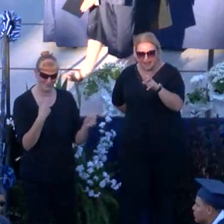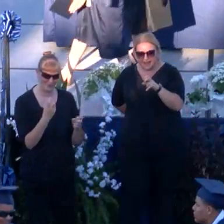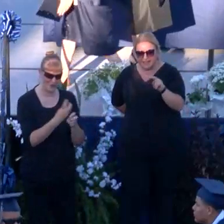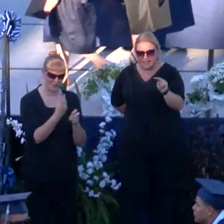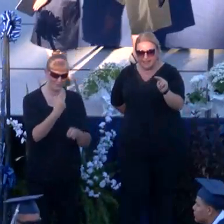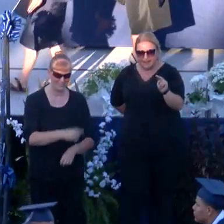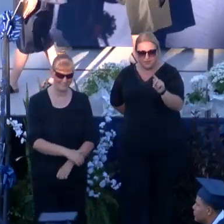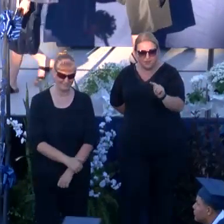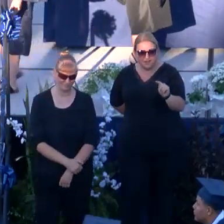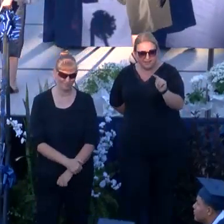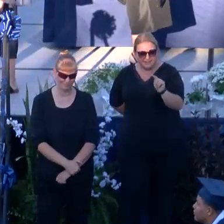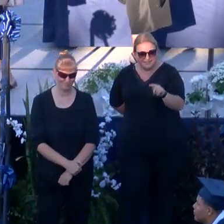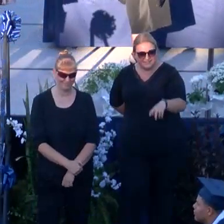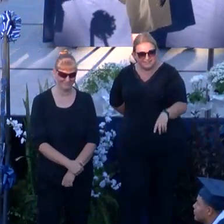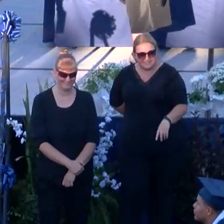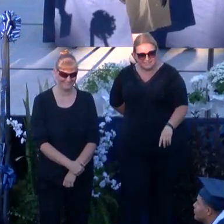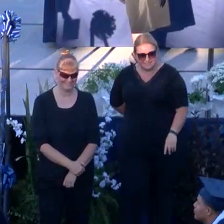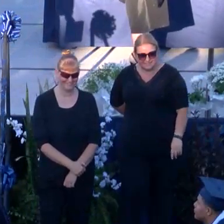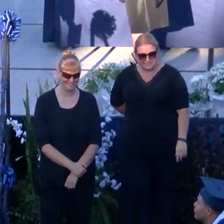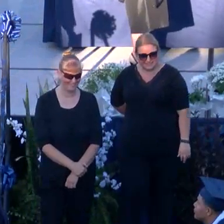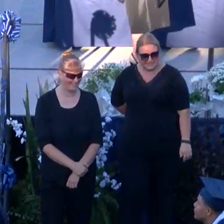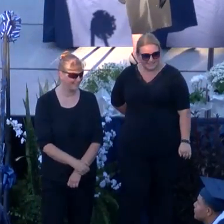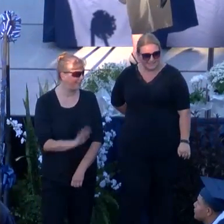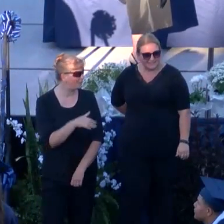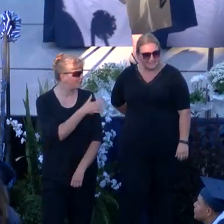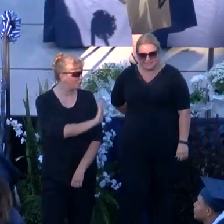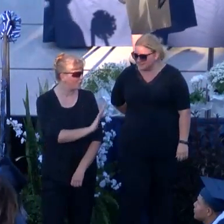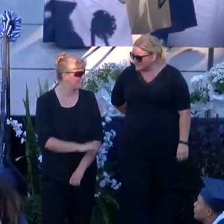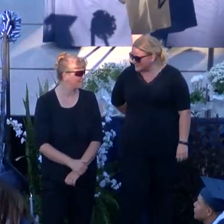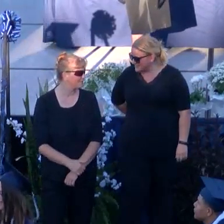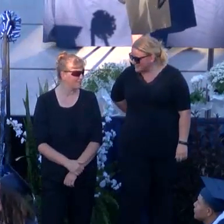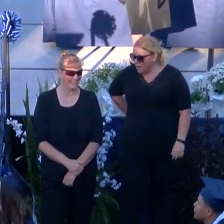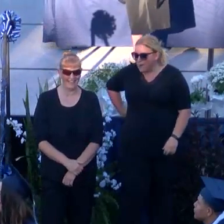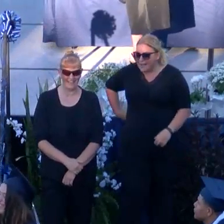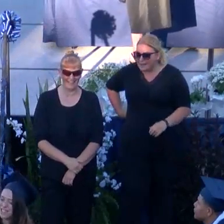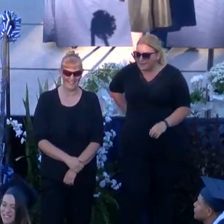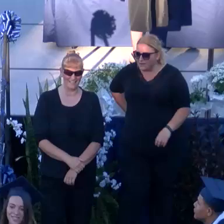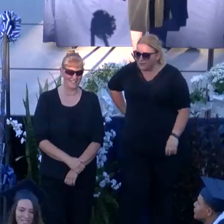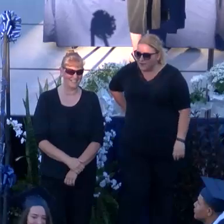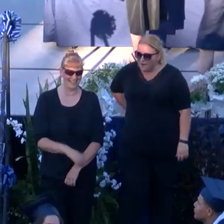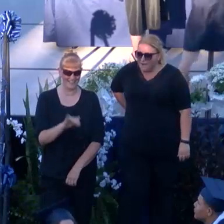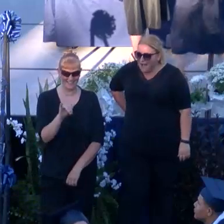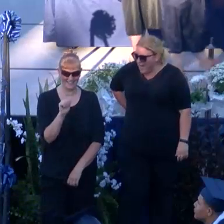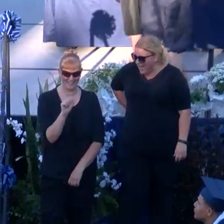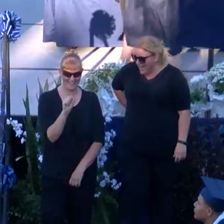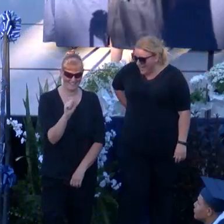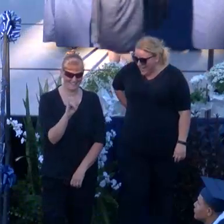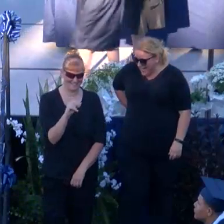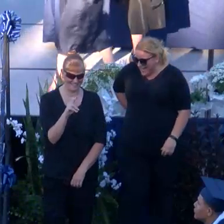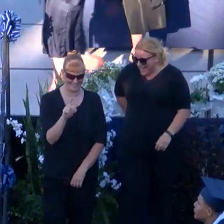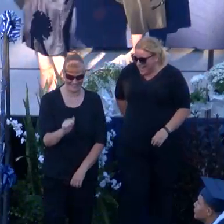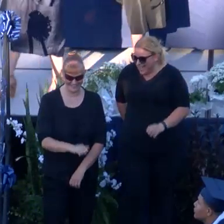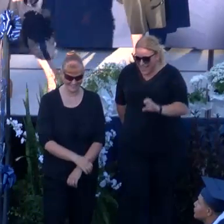Soriano. Yesenia Lizette Sanchez. Sean